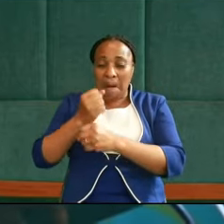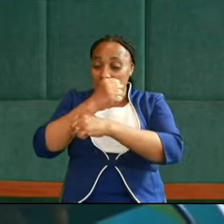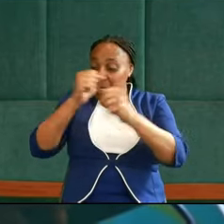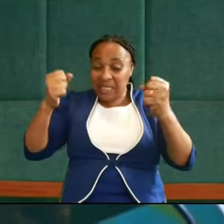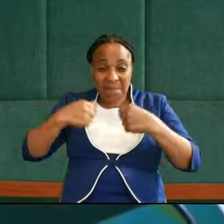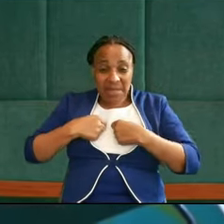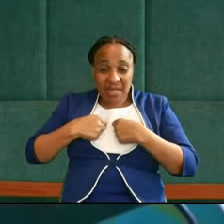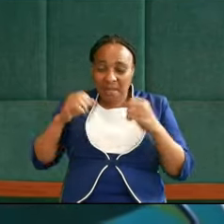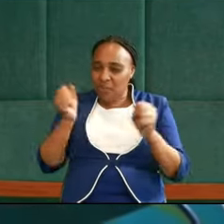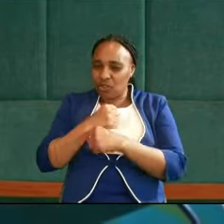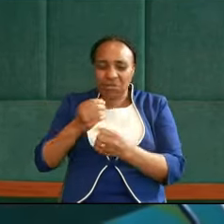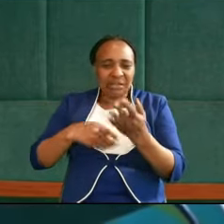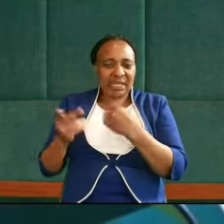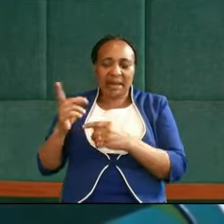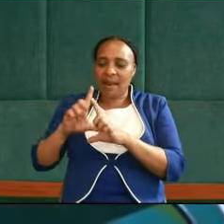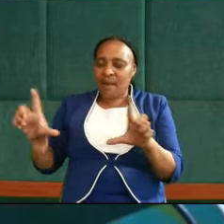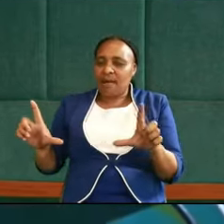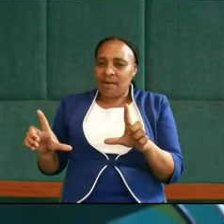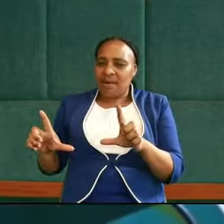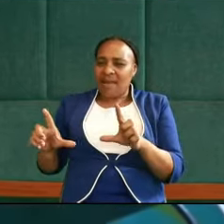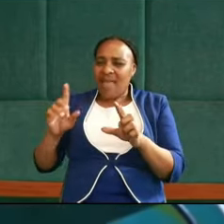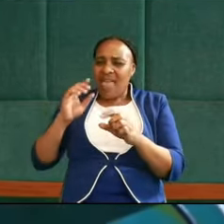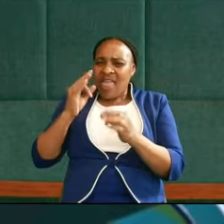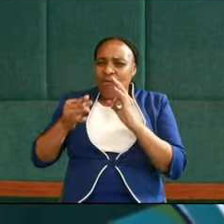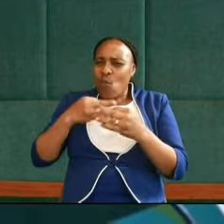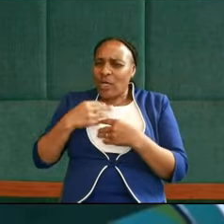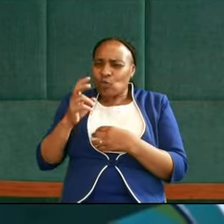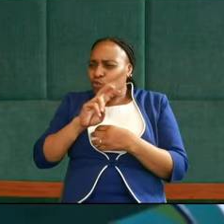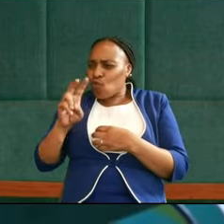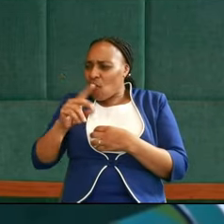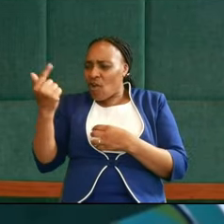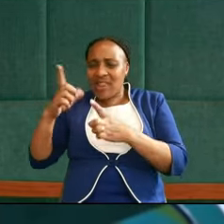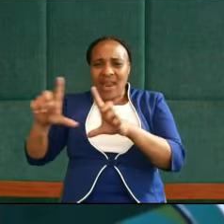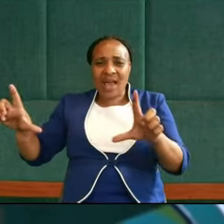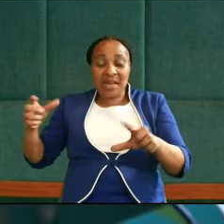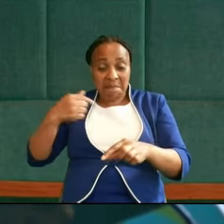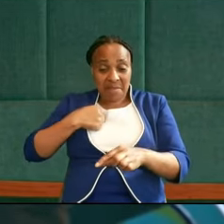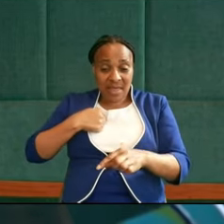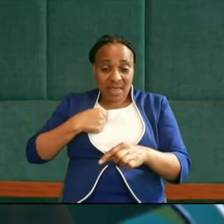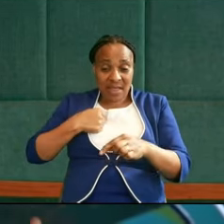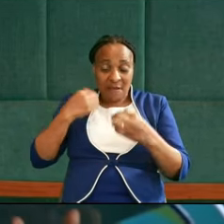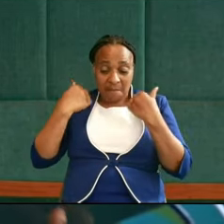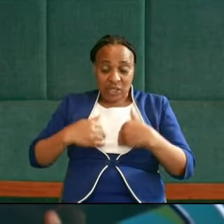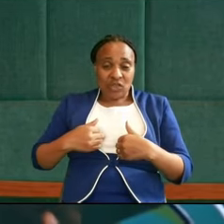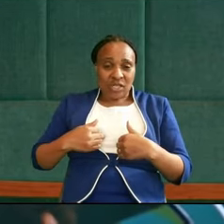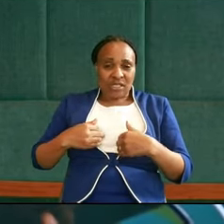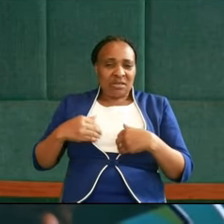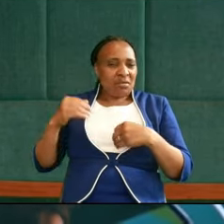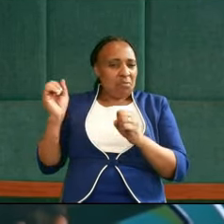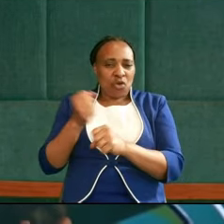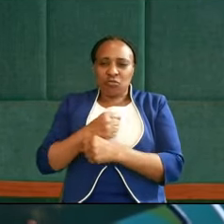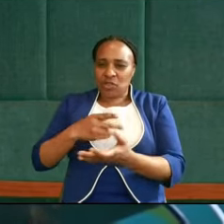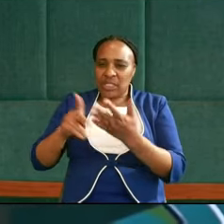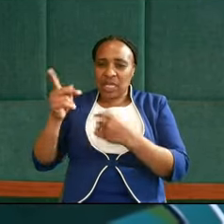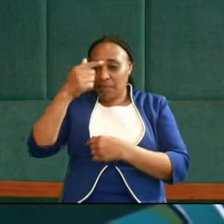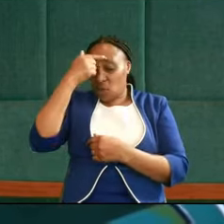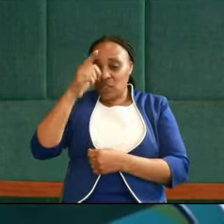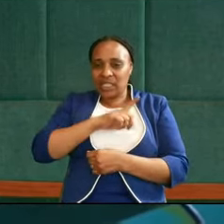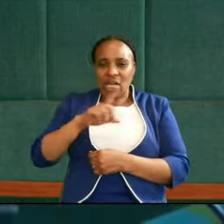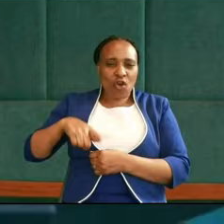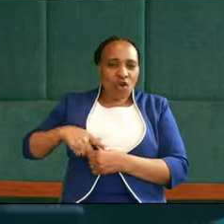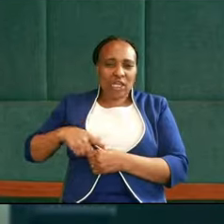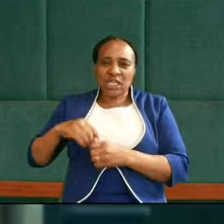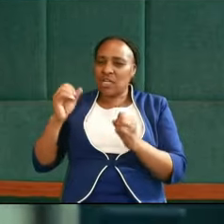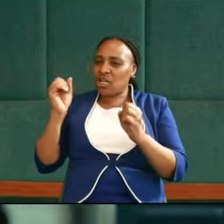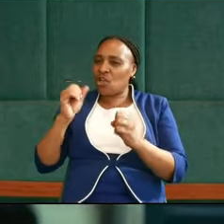any reason, look, I will not sell. The Lord had forbid me. In other